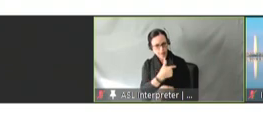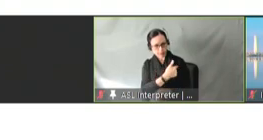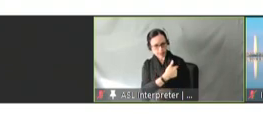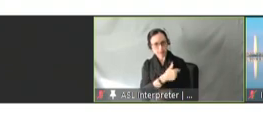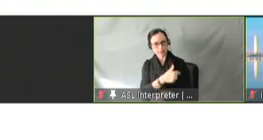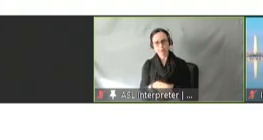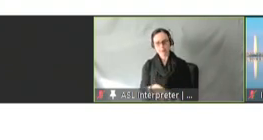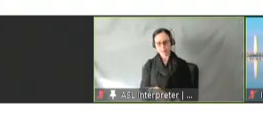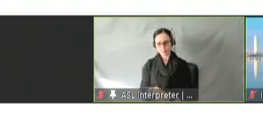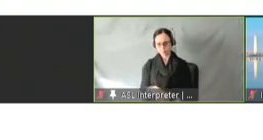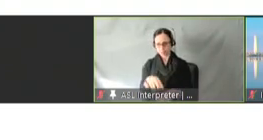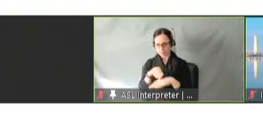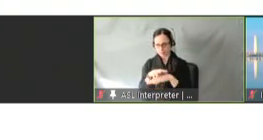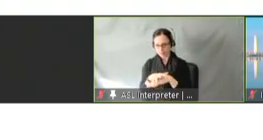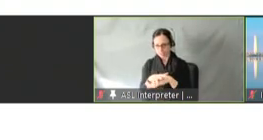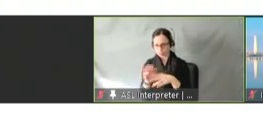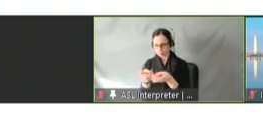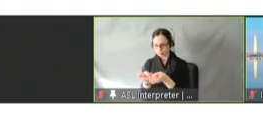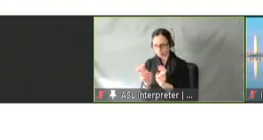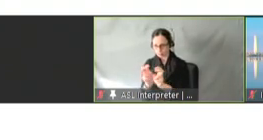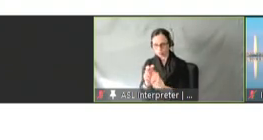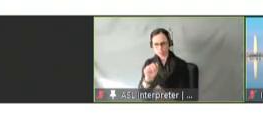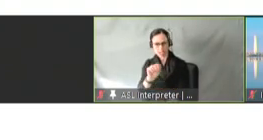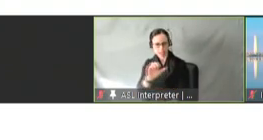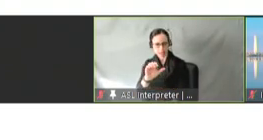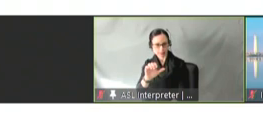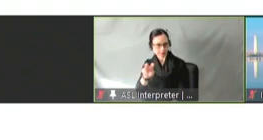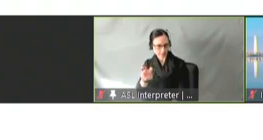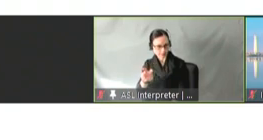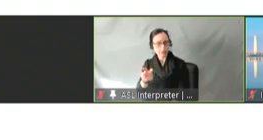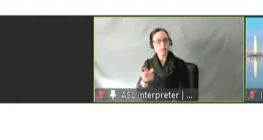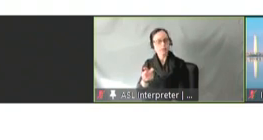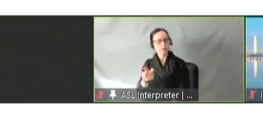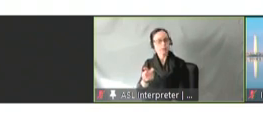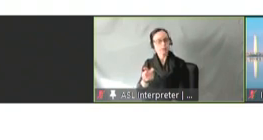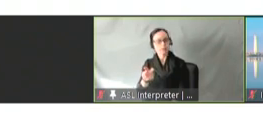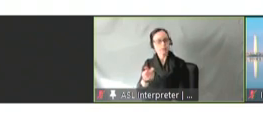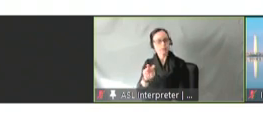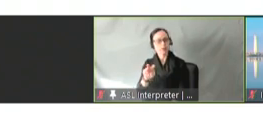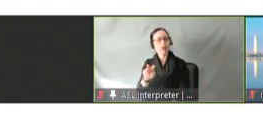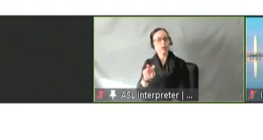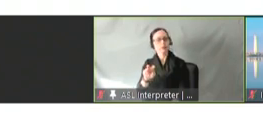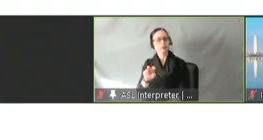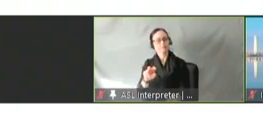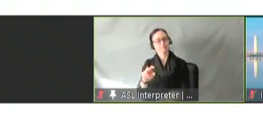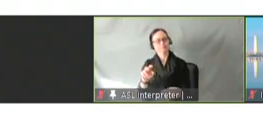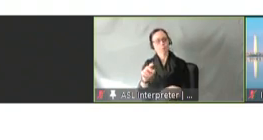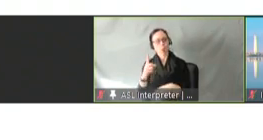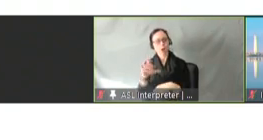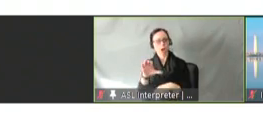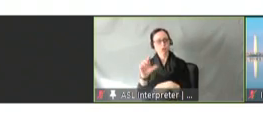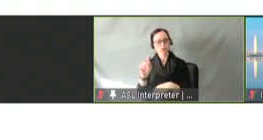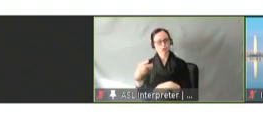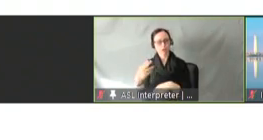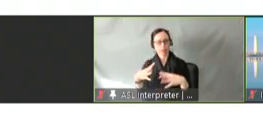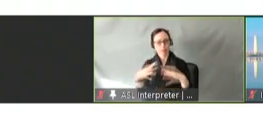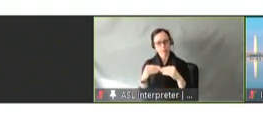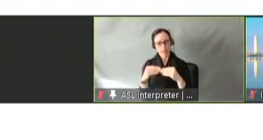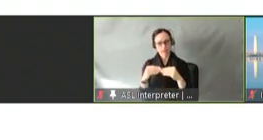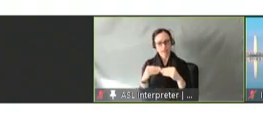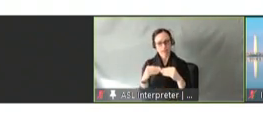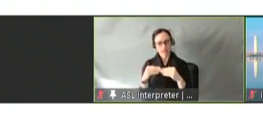Advisory Commission on Childhood Vaccines, ACCV, conducted its 119th quarterly meeting by Zoom on December 2,